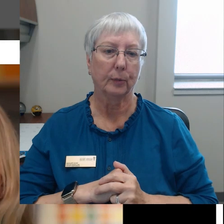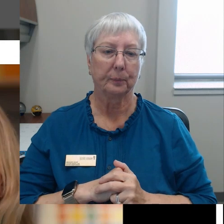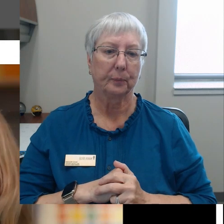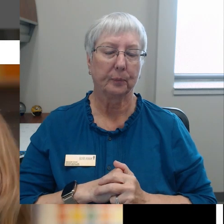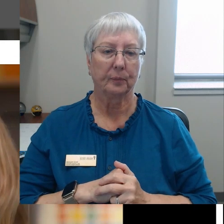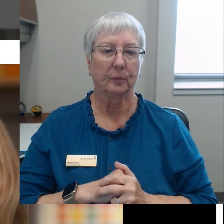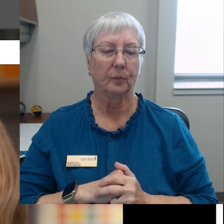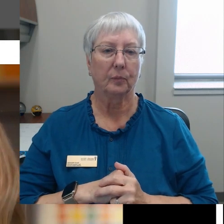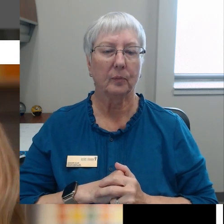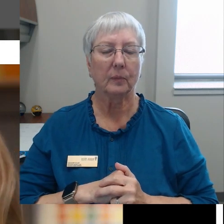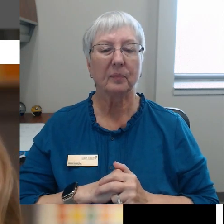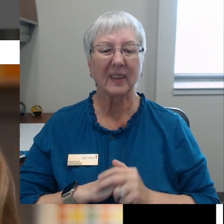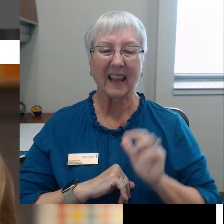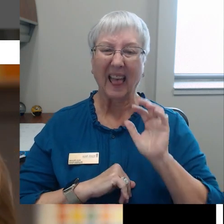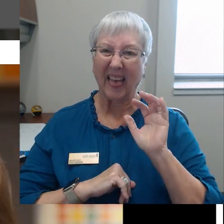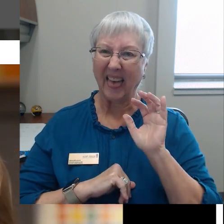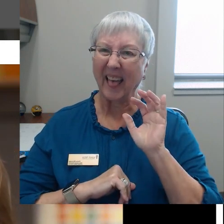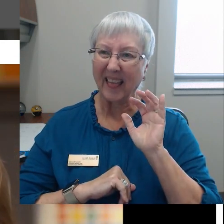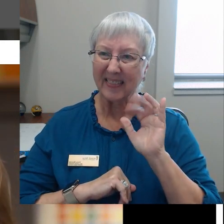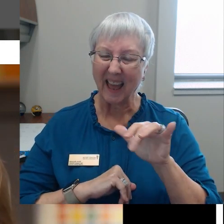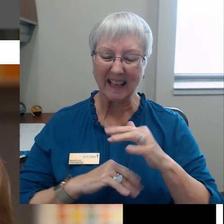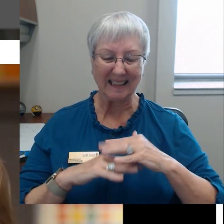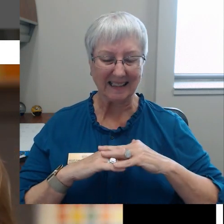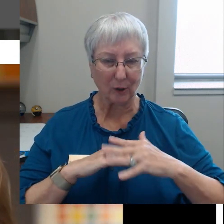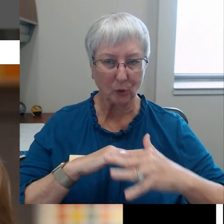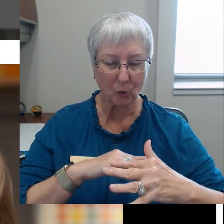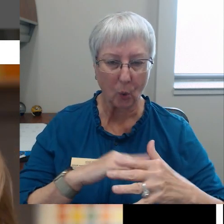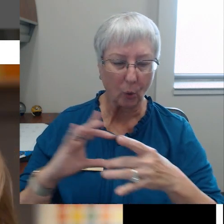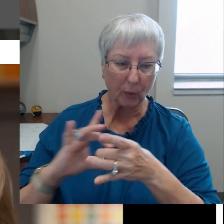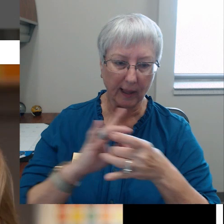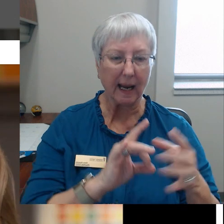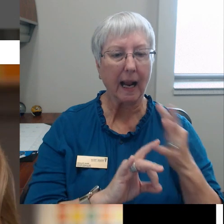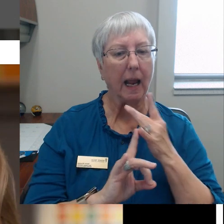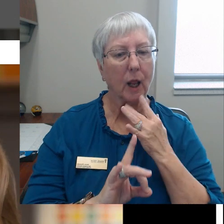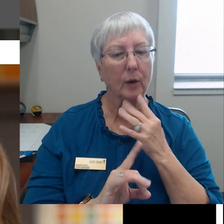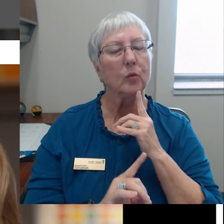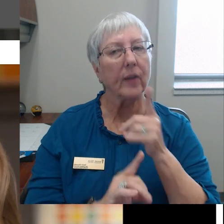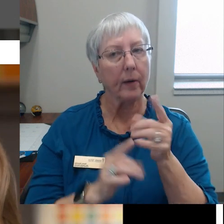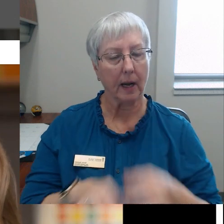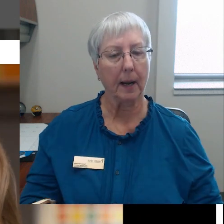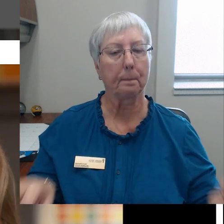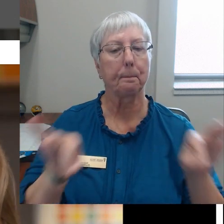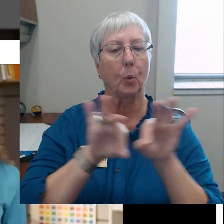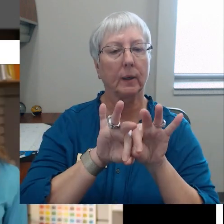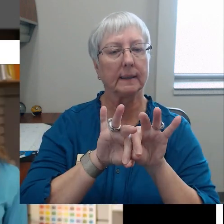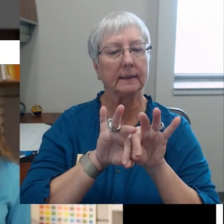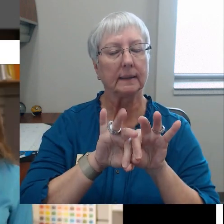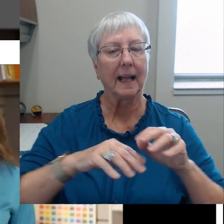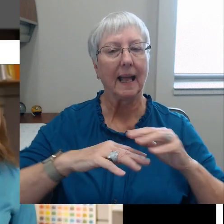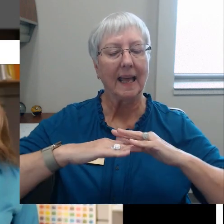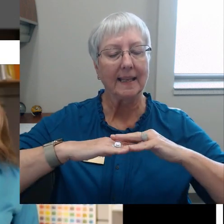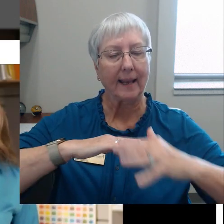textual exploration of color is so important to the expression of meaning in this work. Texture,